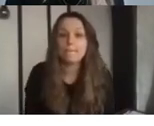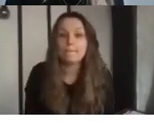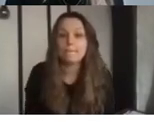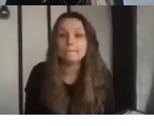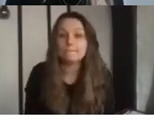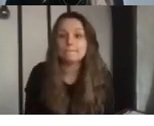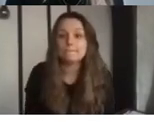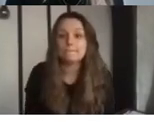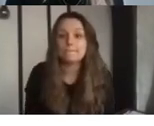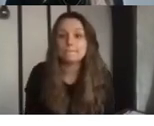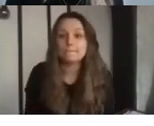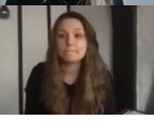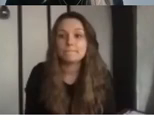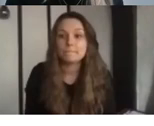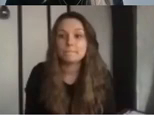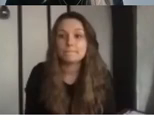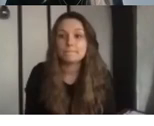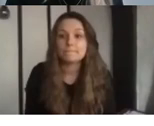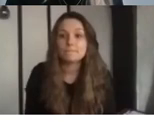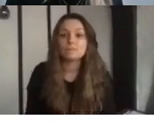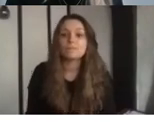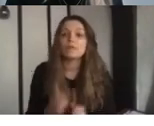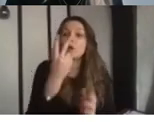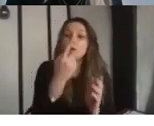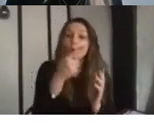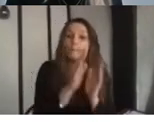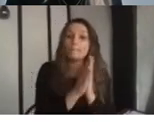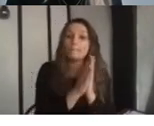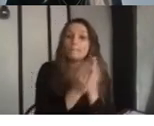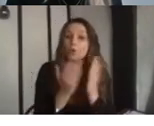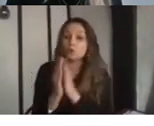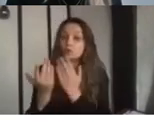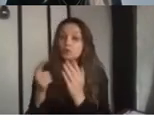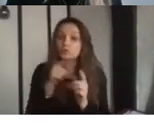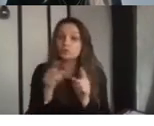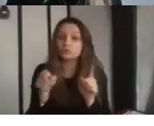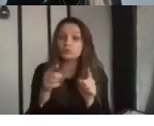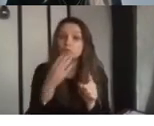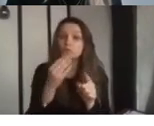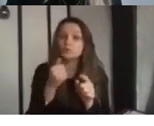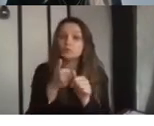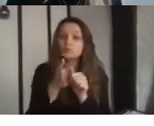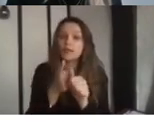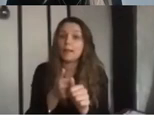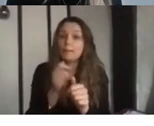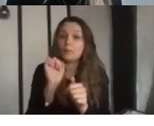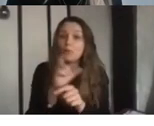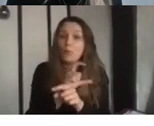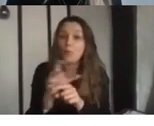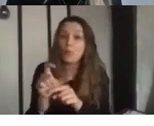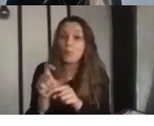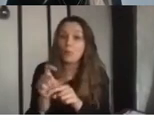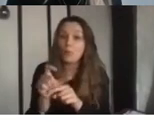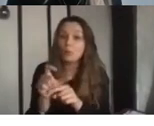So these are a couple of books that will assist you with your course and really kind of help